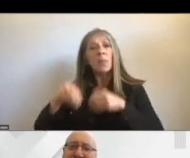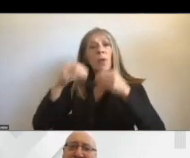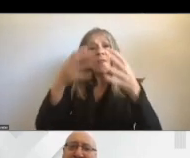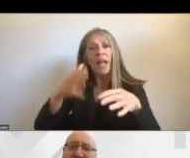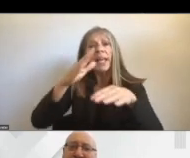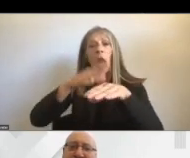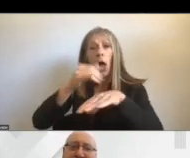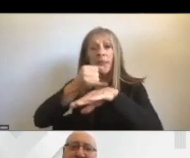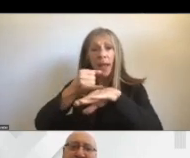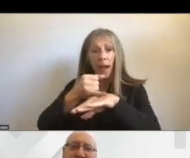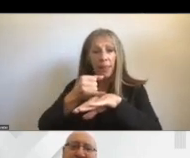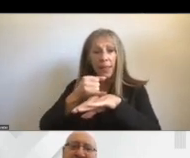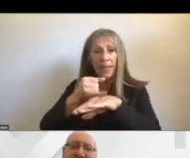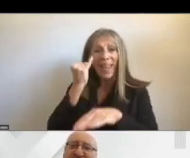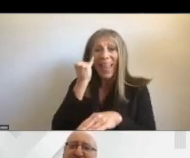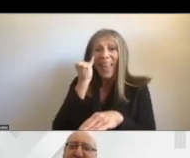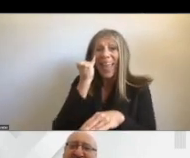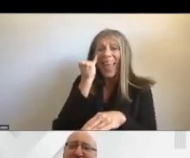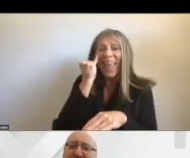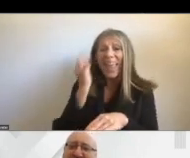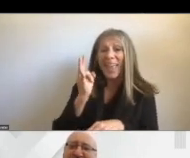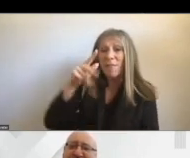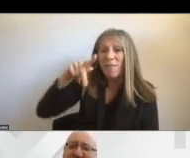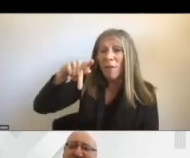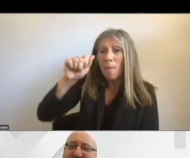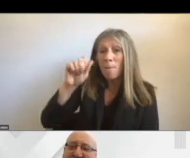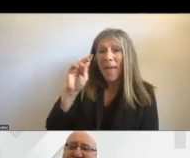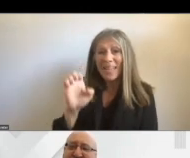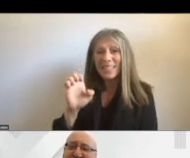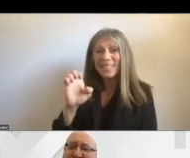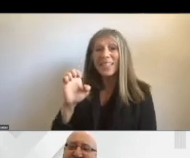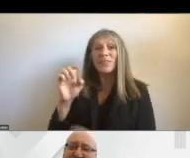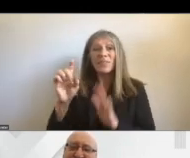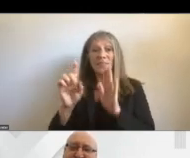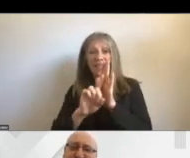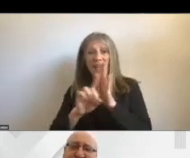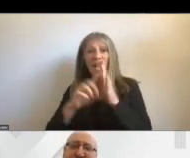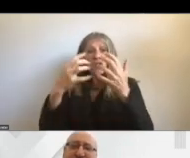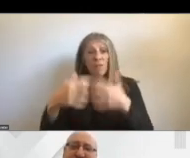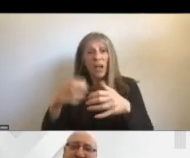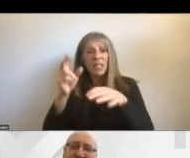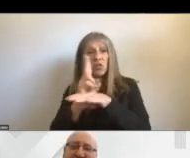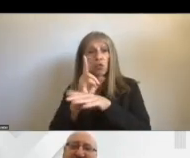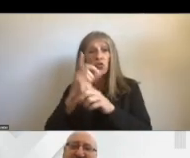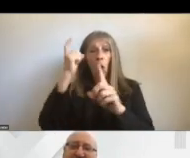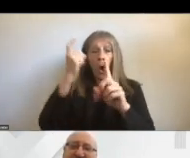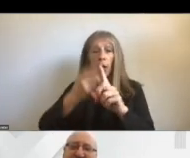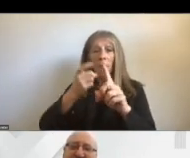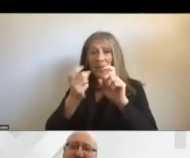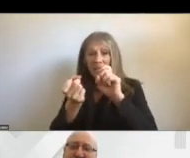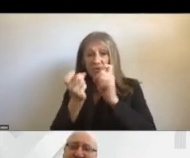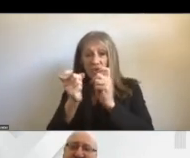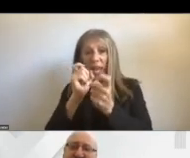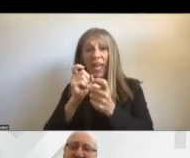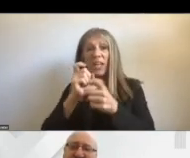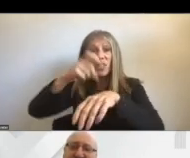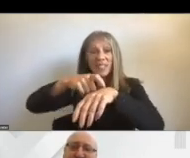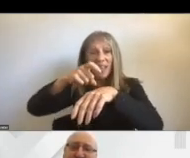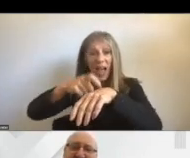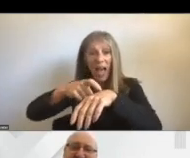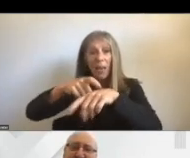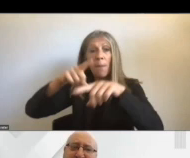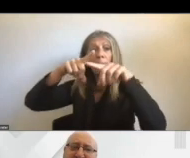no greater than 6 inches from the edge of pavement where there is no curb, so that 2 inches allowed